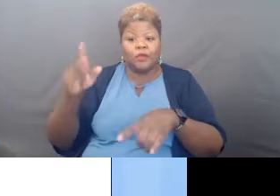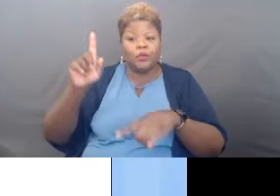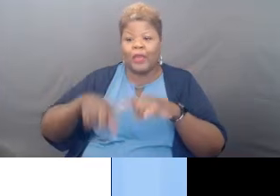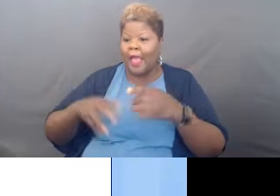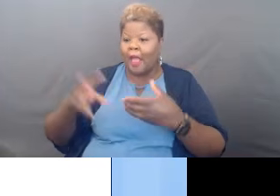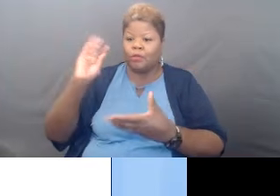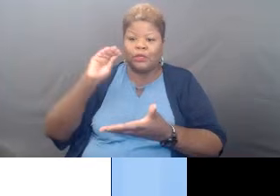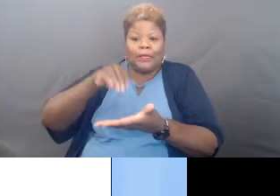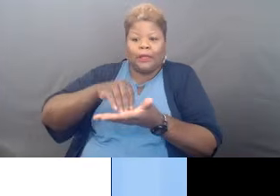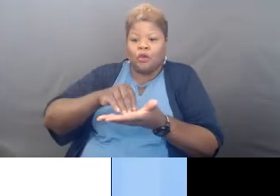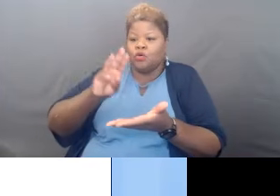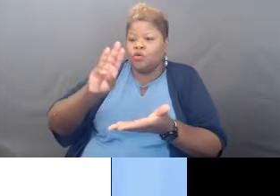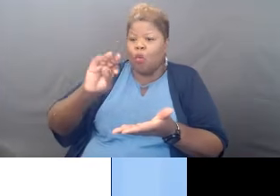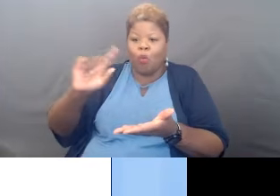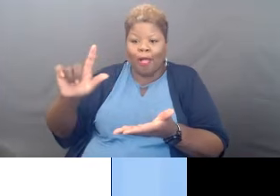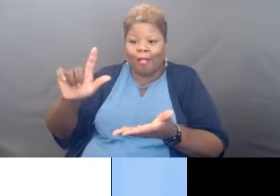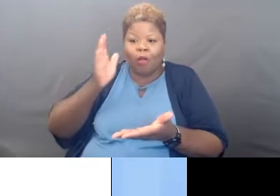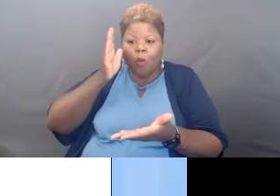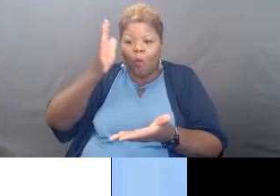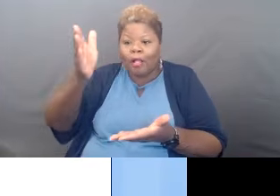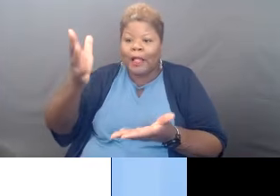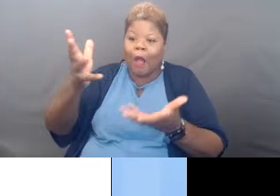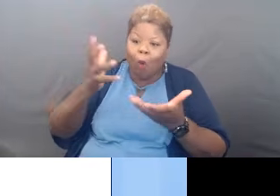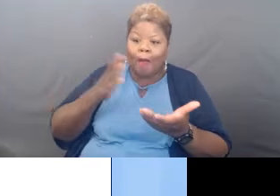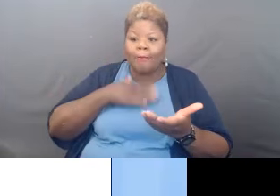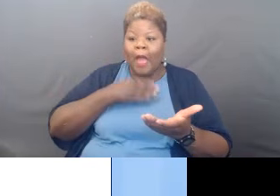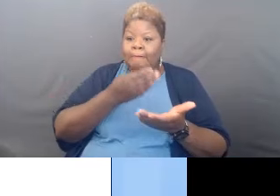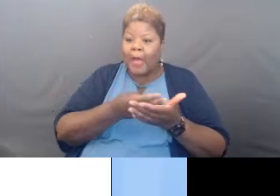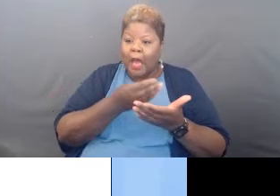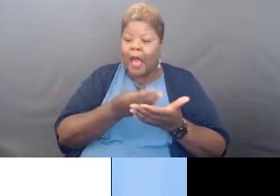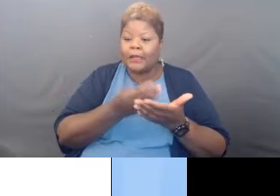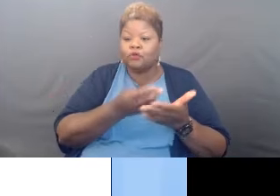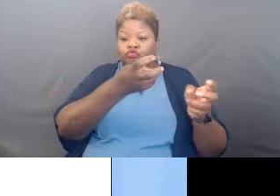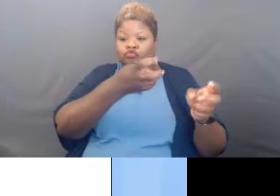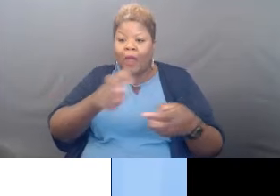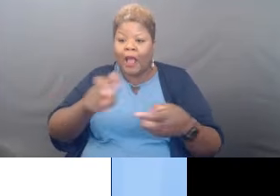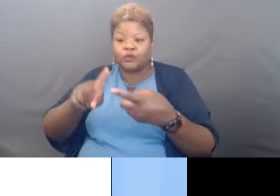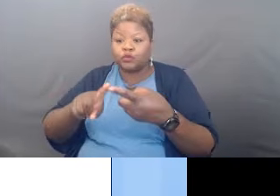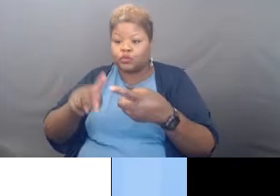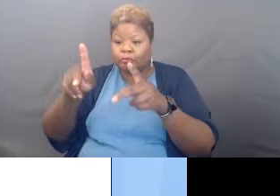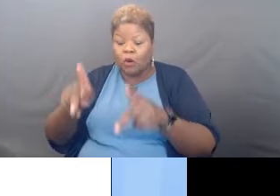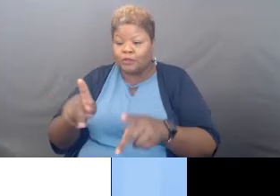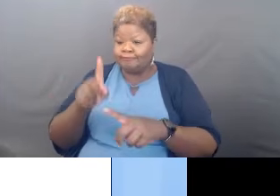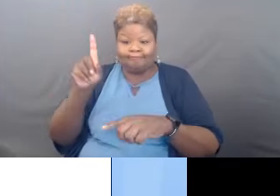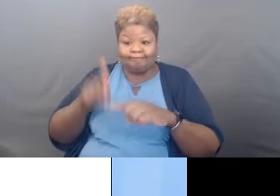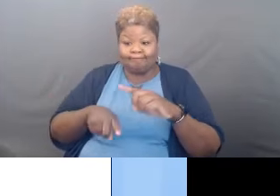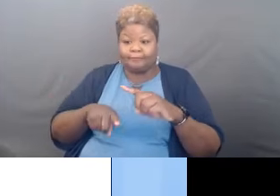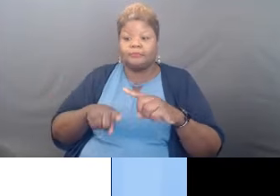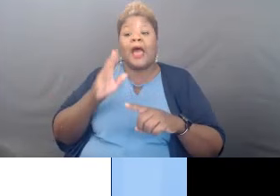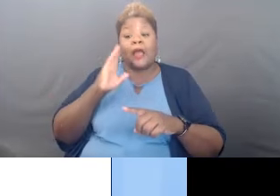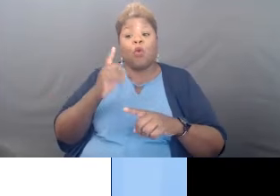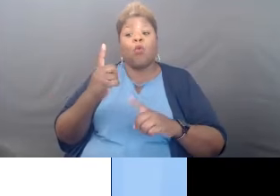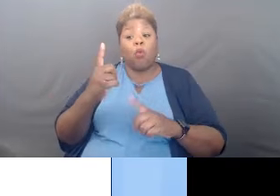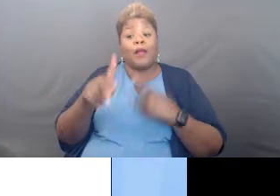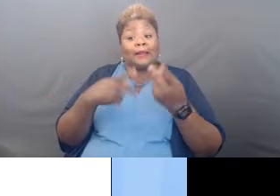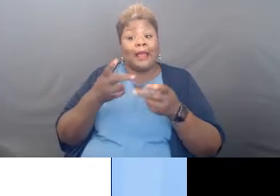will who you want your ABLE funds to go to. I can tell you there's only one permissible transfer,